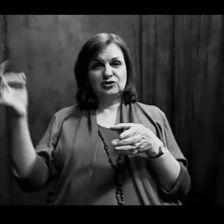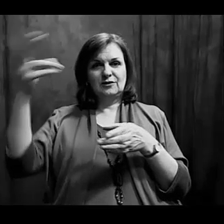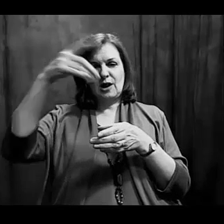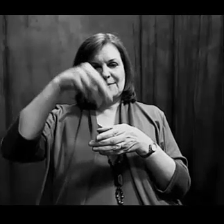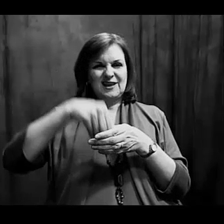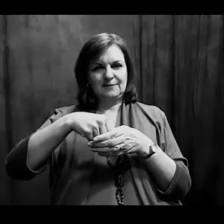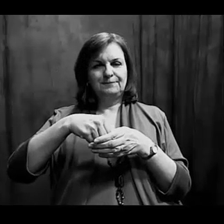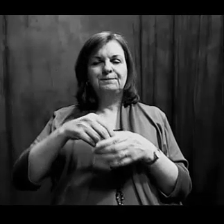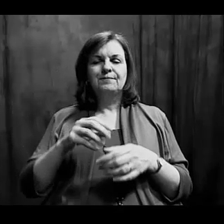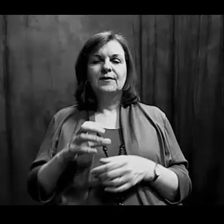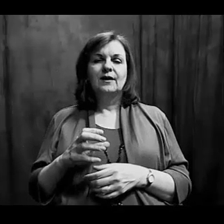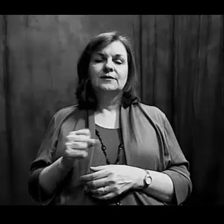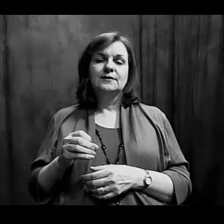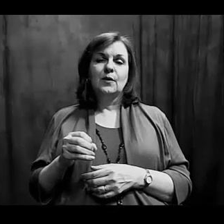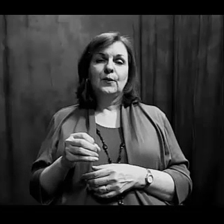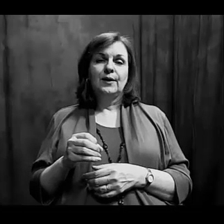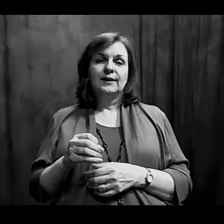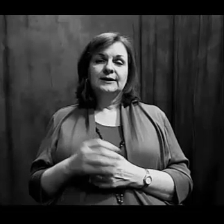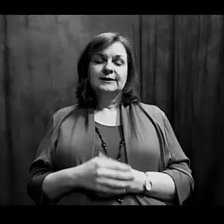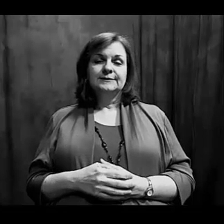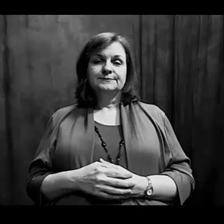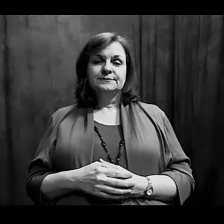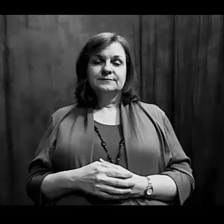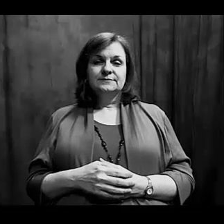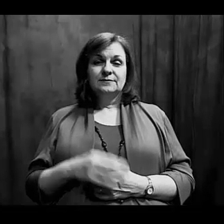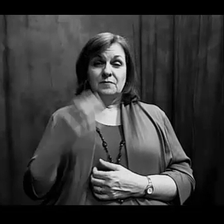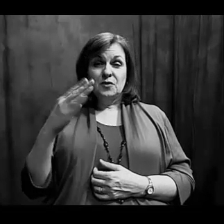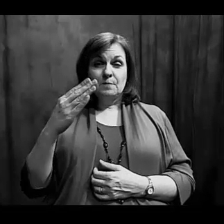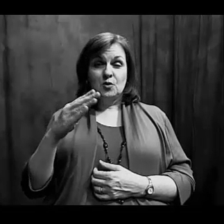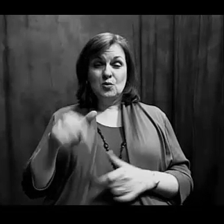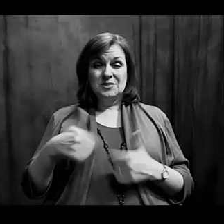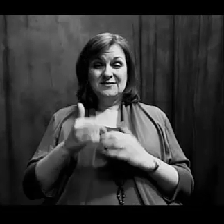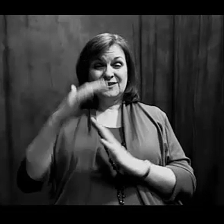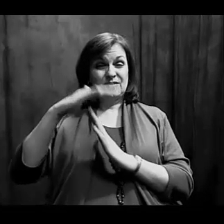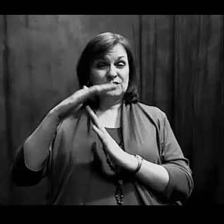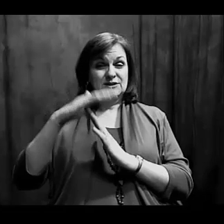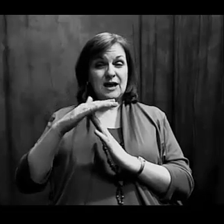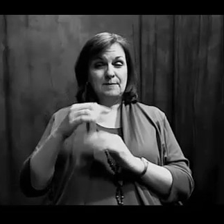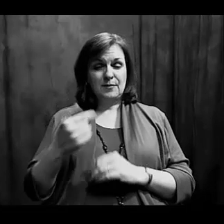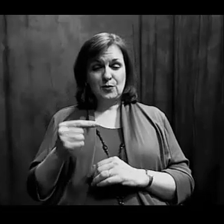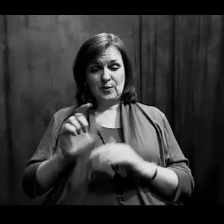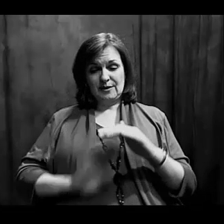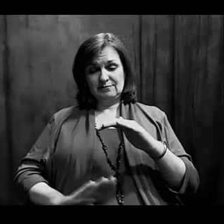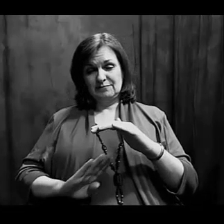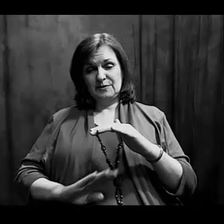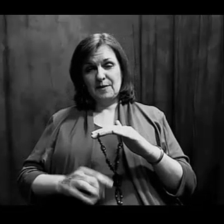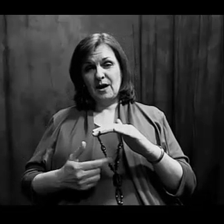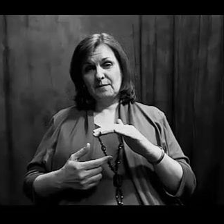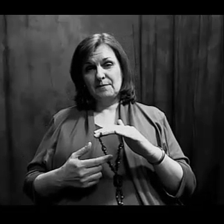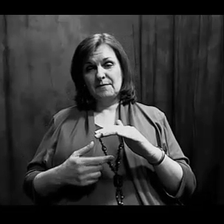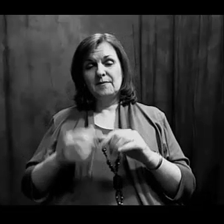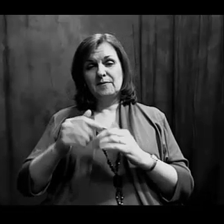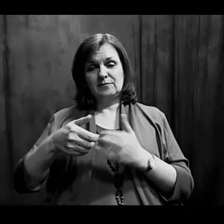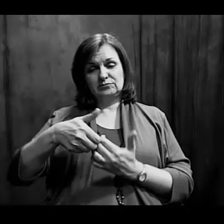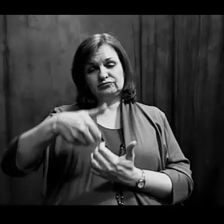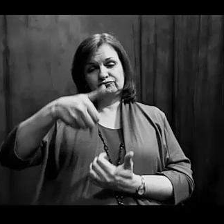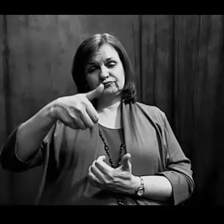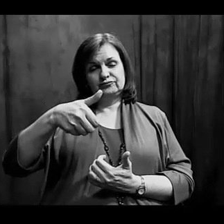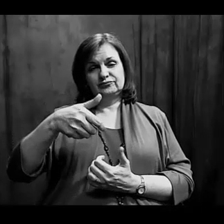of this tube is open, so oxygen is coming in. And so they get this kind of